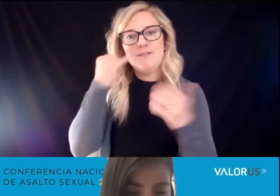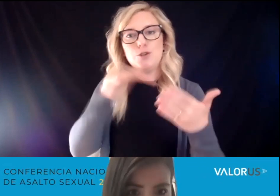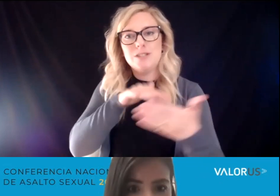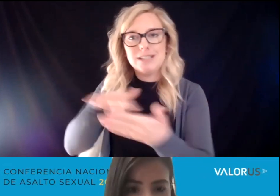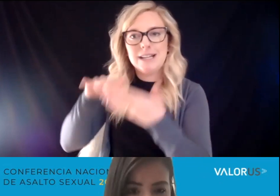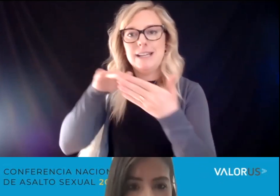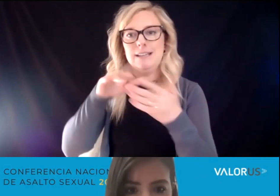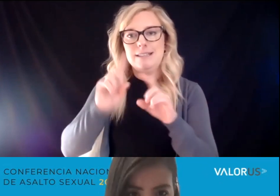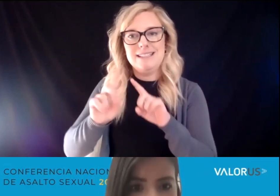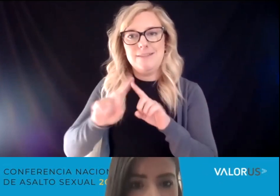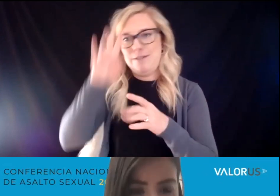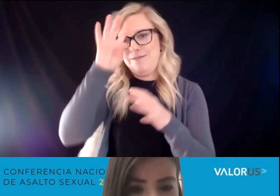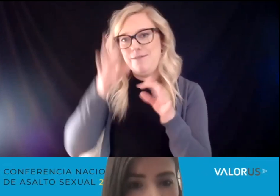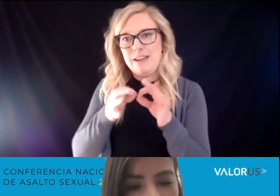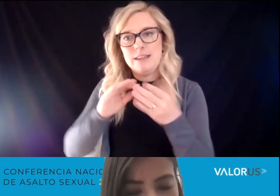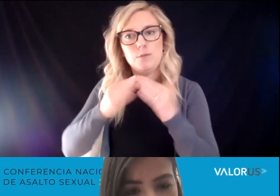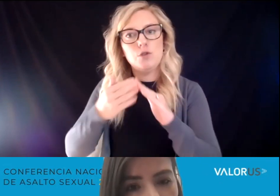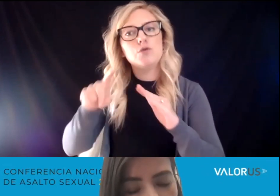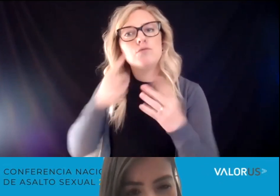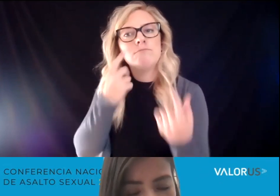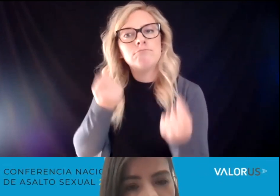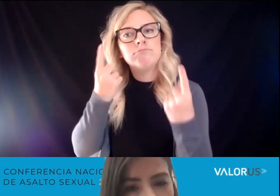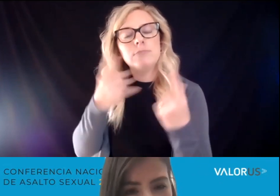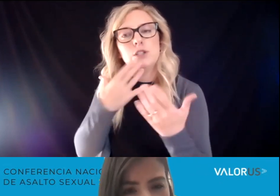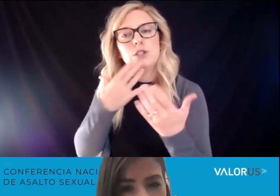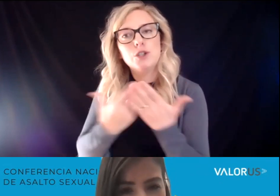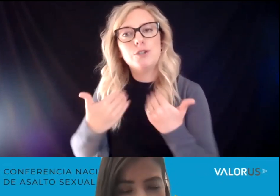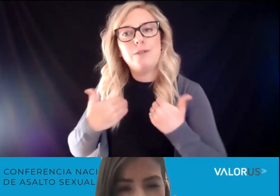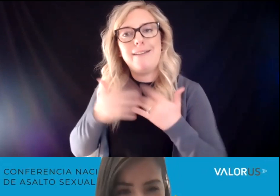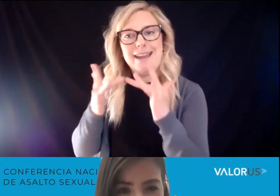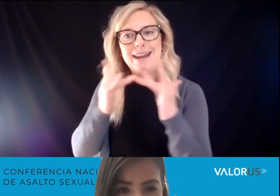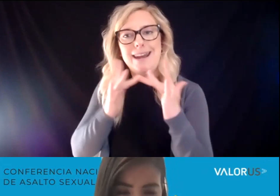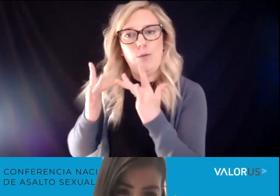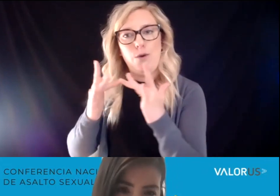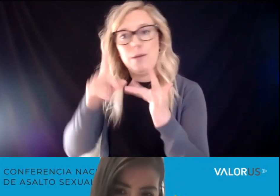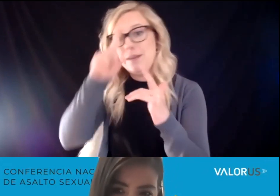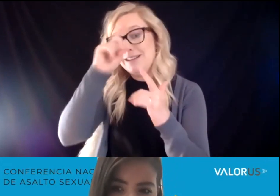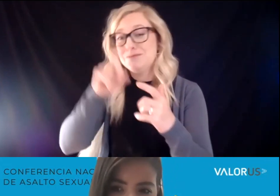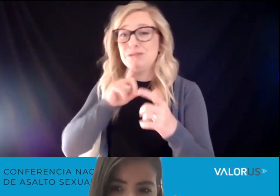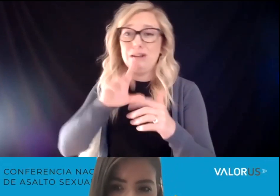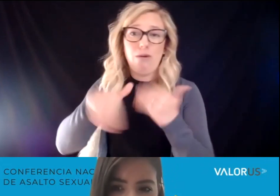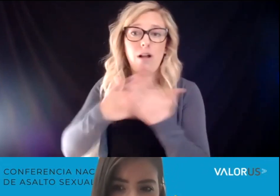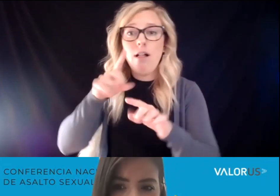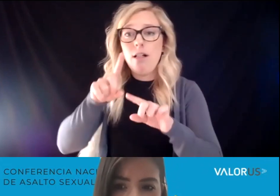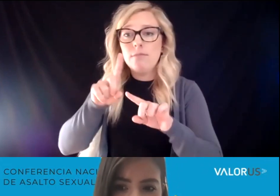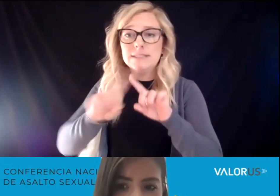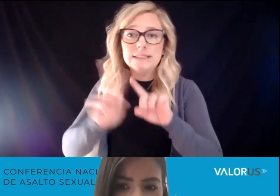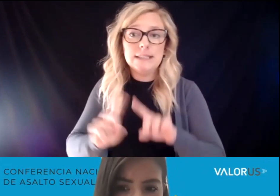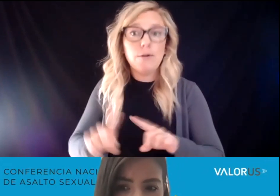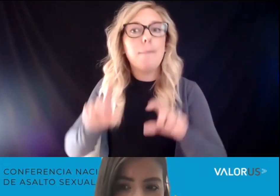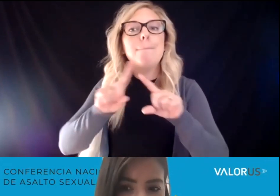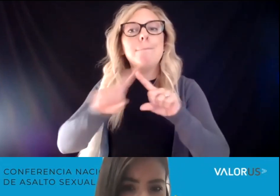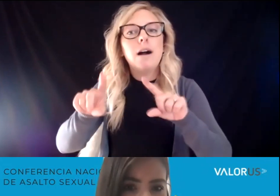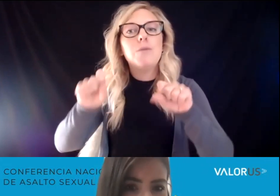we should understand that it would be very good to have a network, because we're all different, but we all can help, we can all provide something.